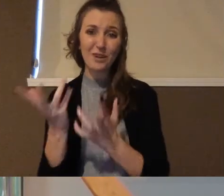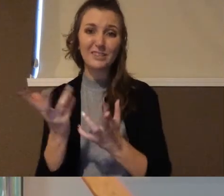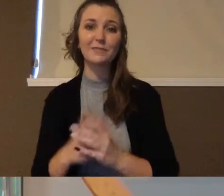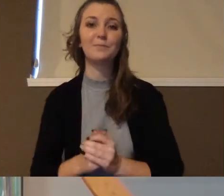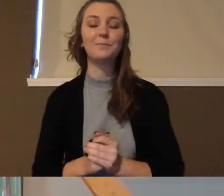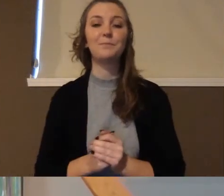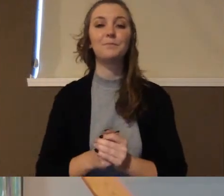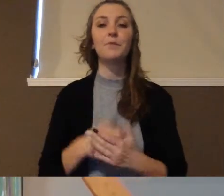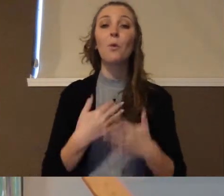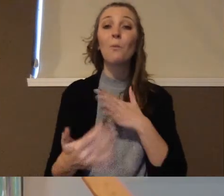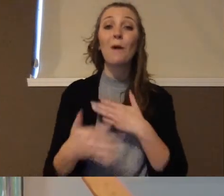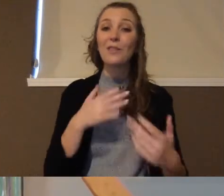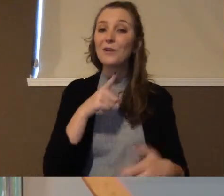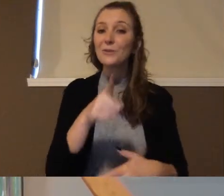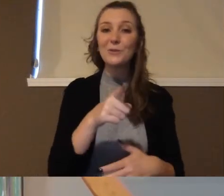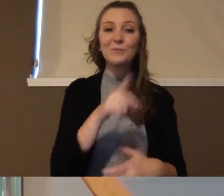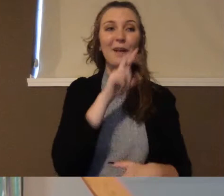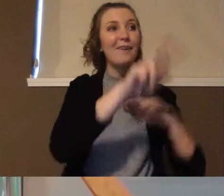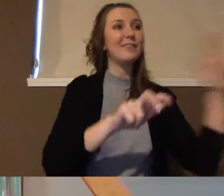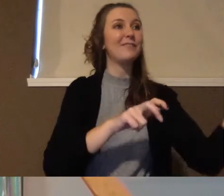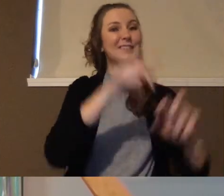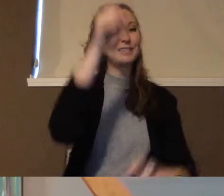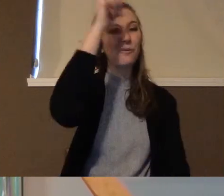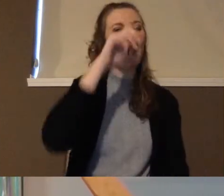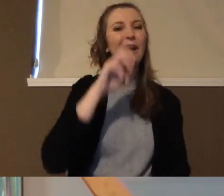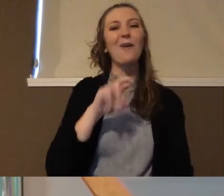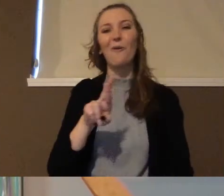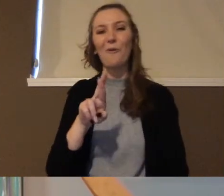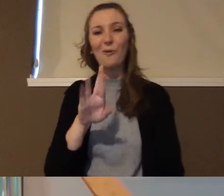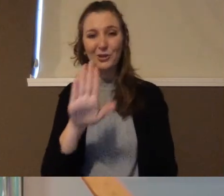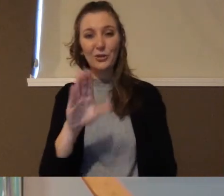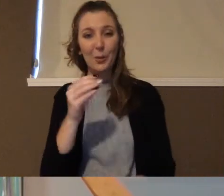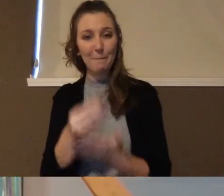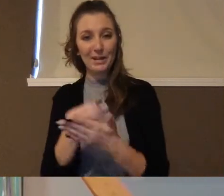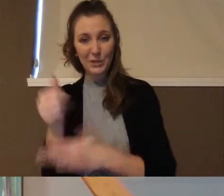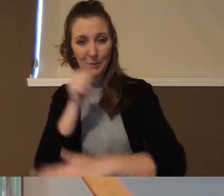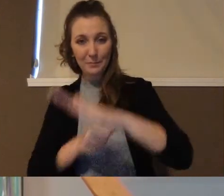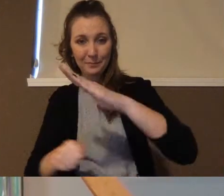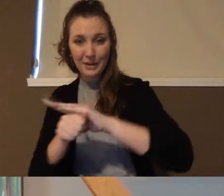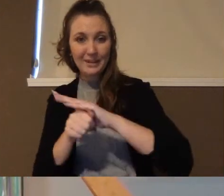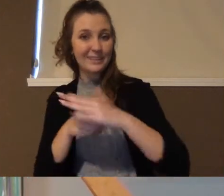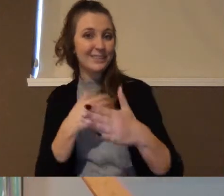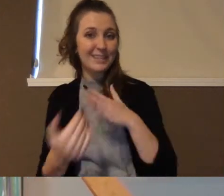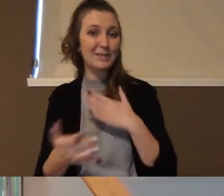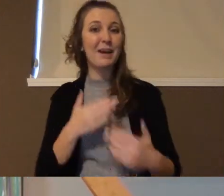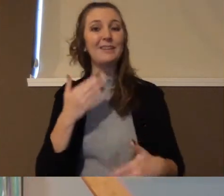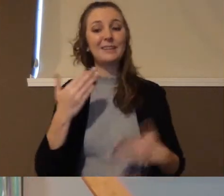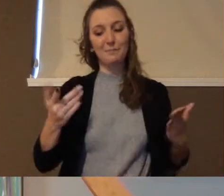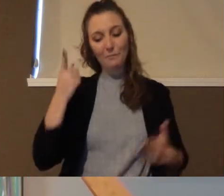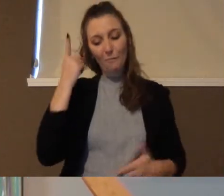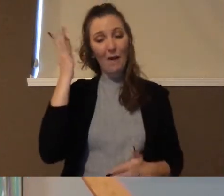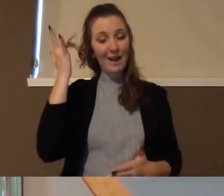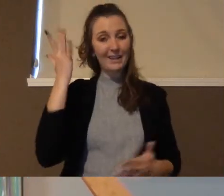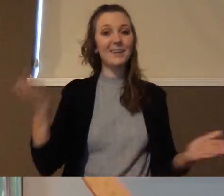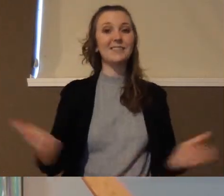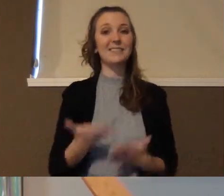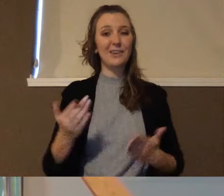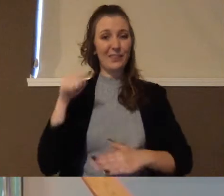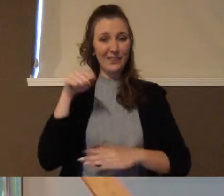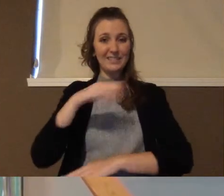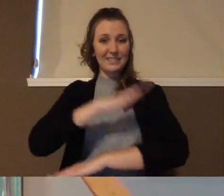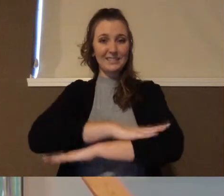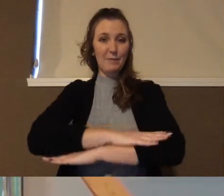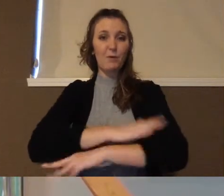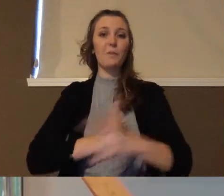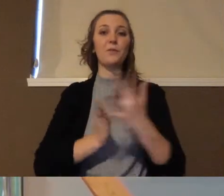have invested wisely or buried your coins in the ground, for here at this table,